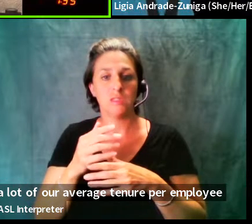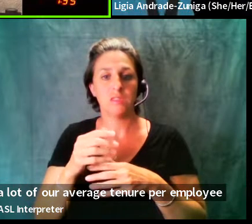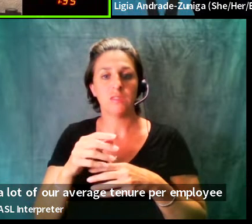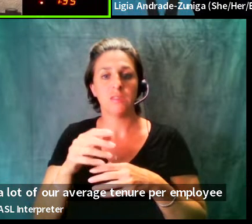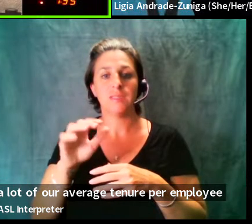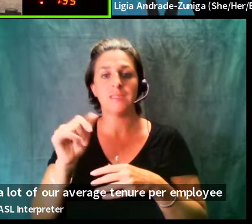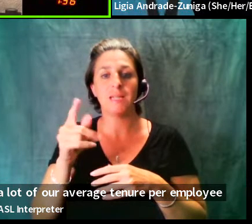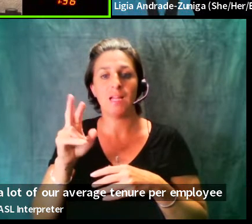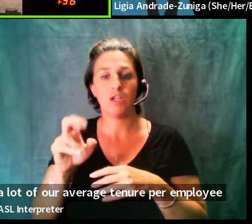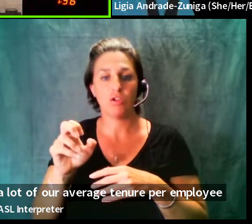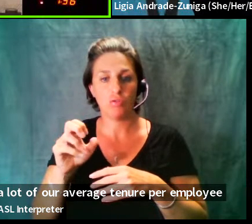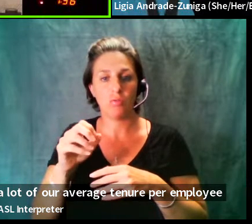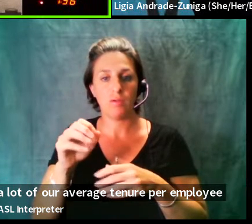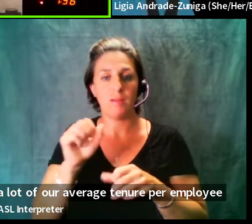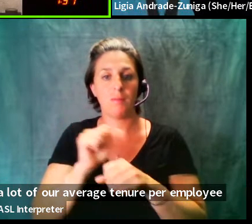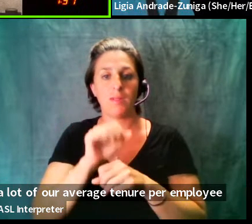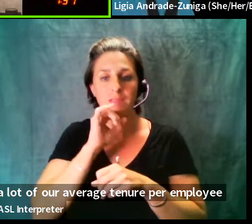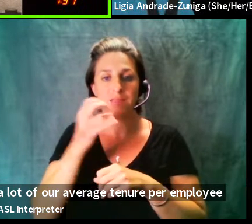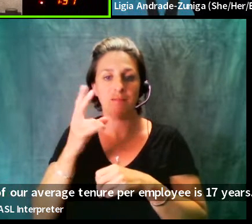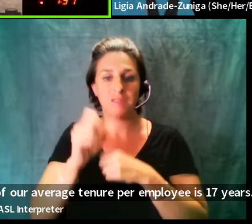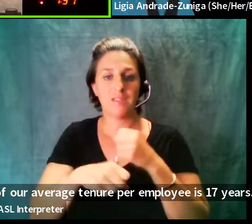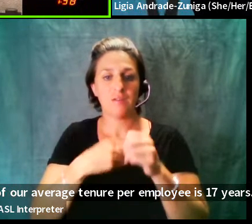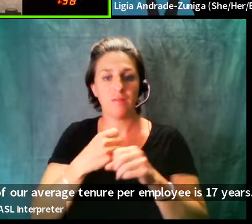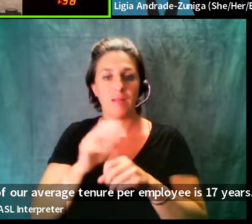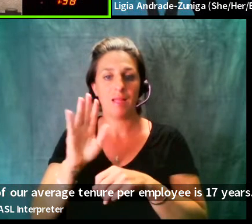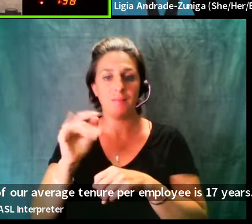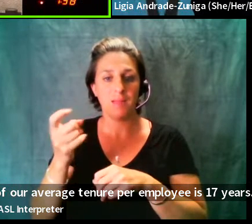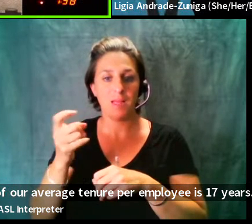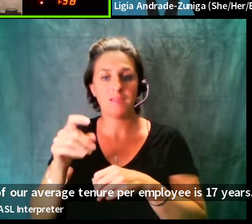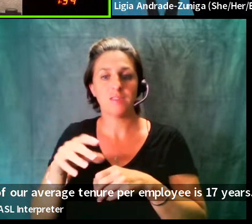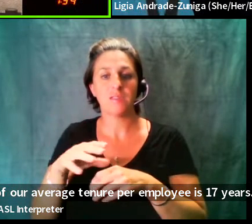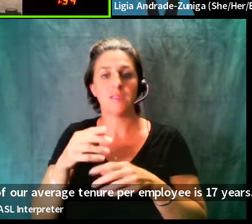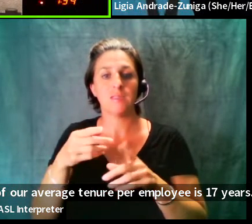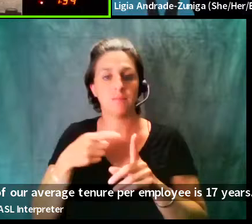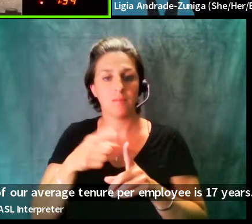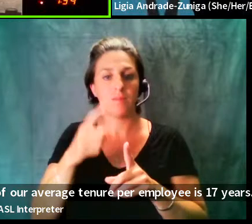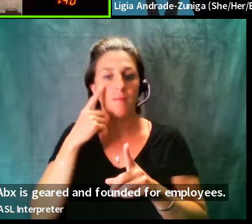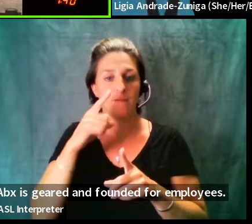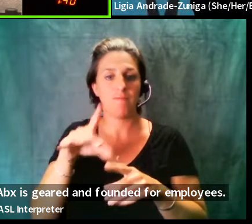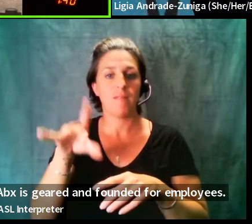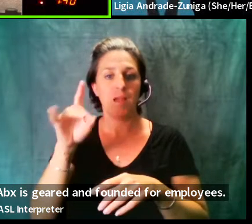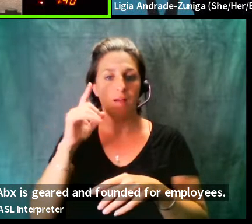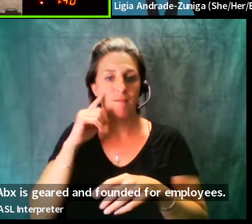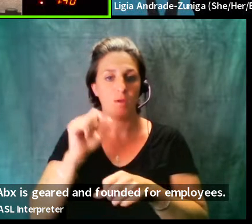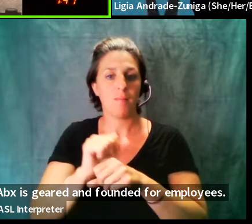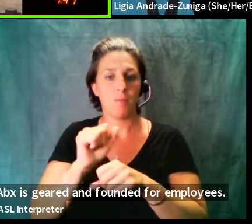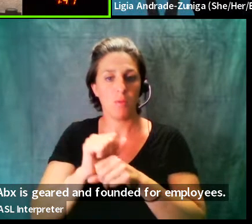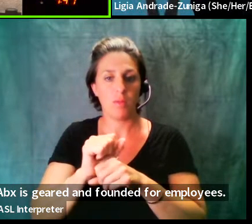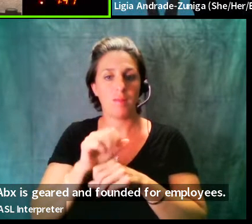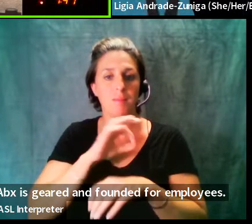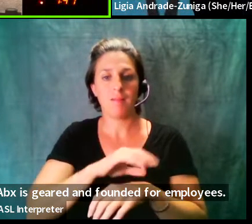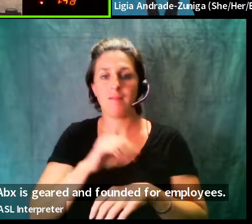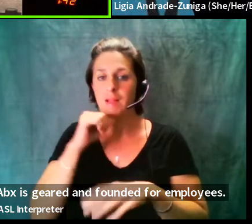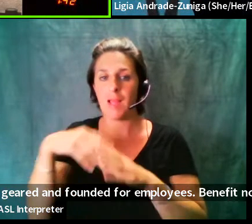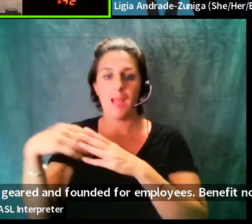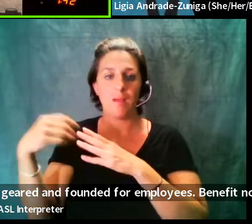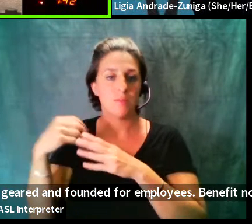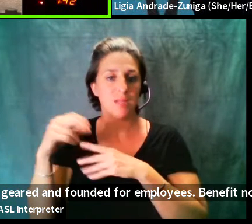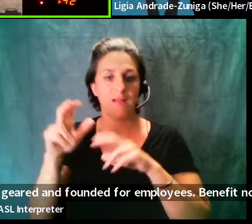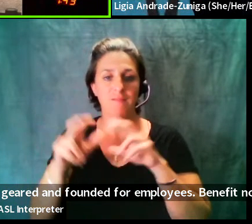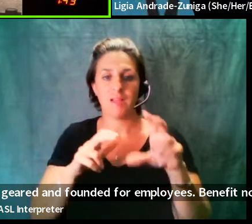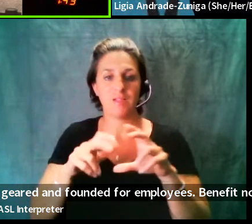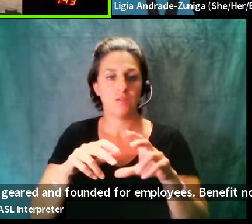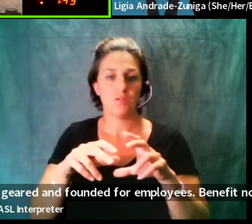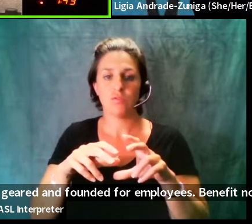years. ABX is geared and founded for employees' benefit. No outside investor or stockholders get